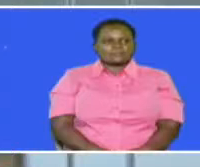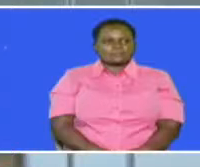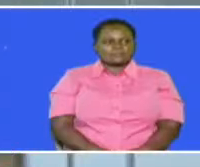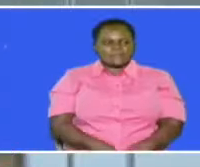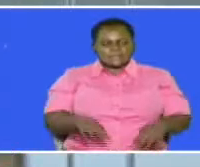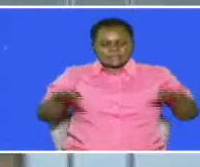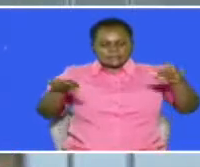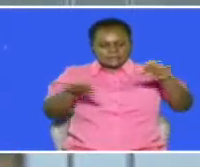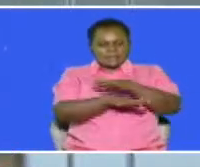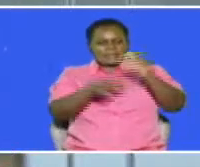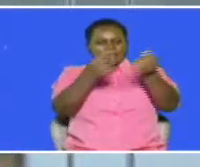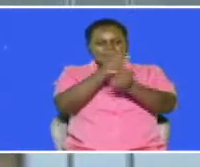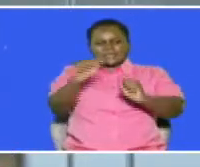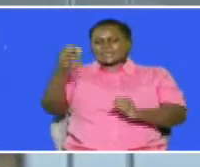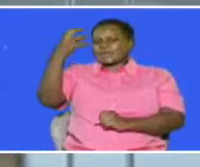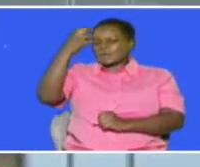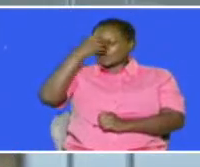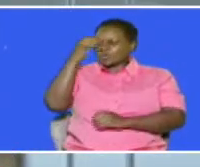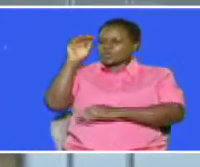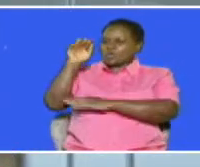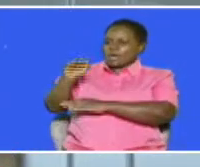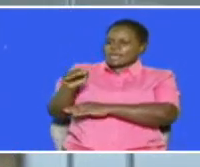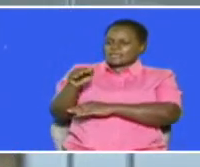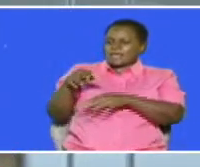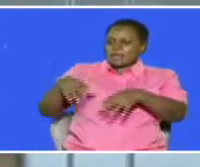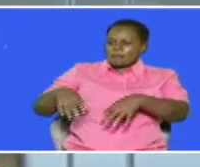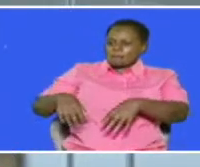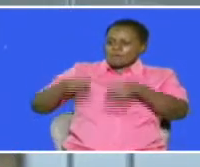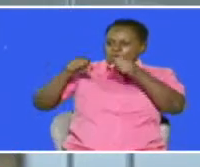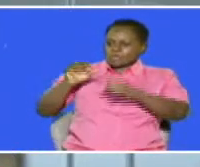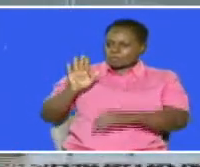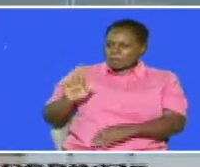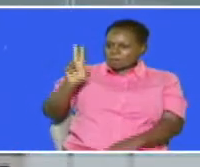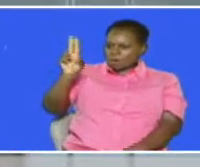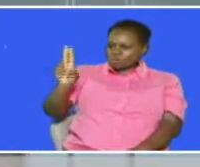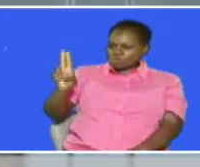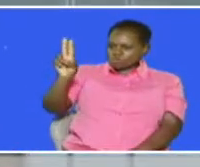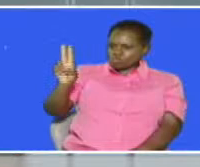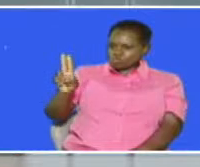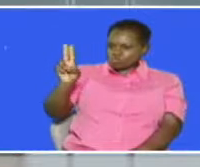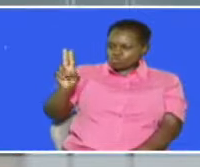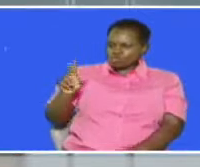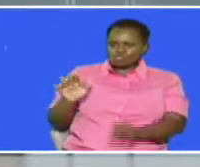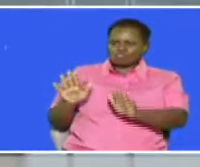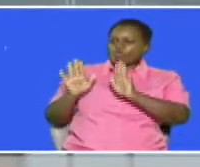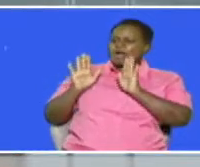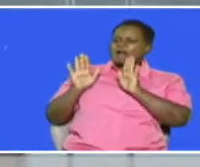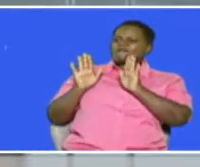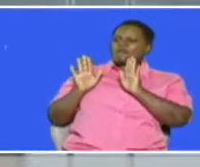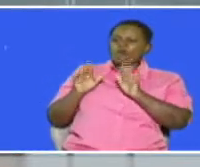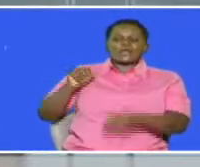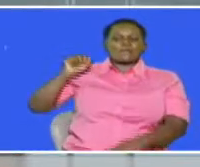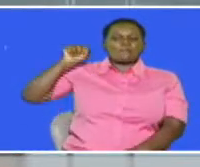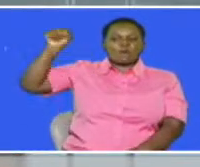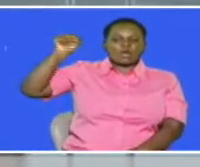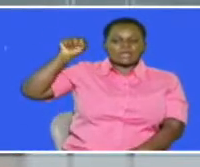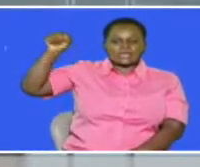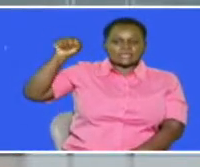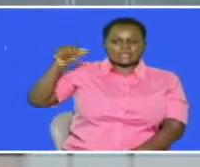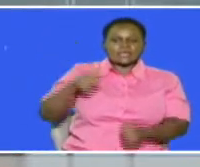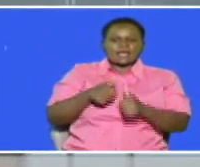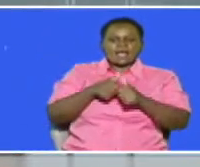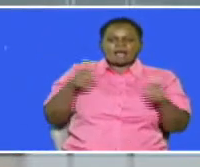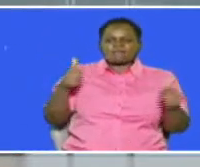Meanwhile, Deputy President William Ruto has asked his boss, President Uhuru Kenyatta, to keep off his succession politics to